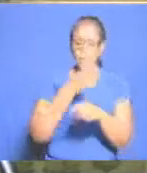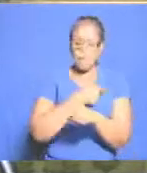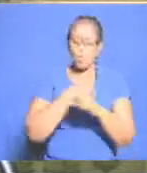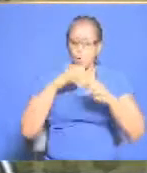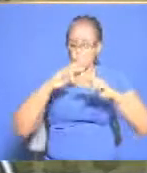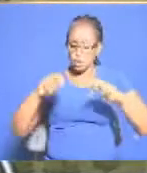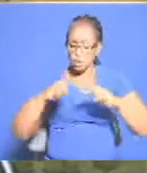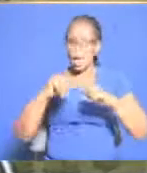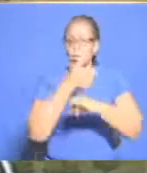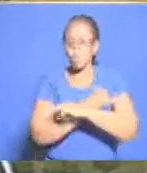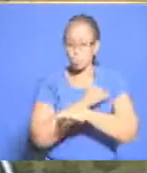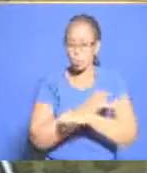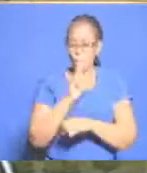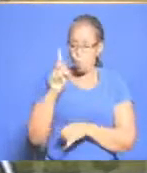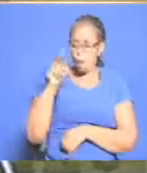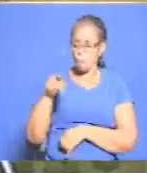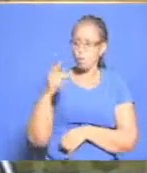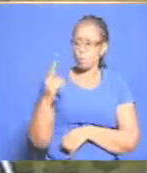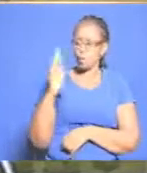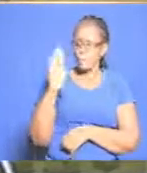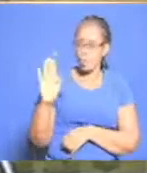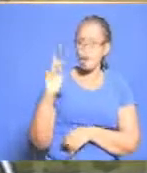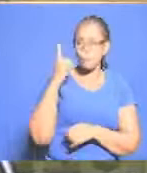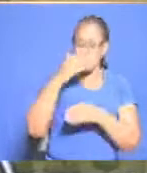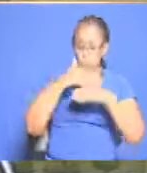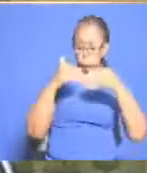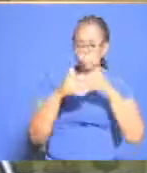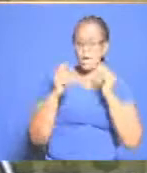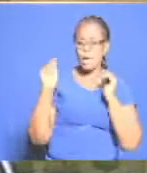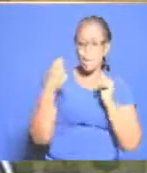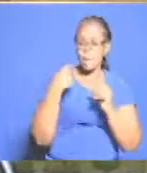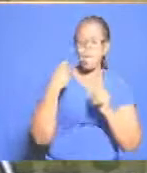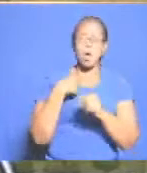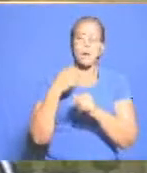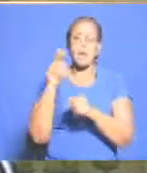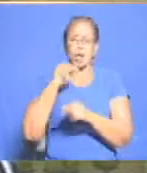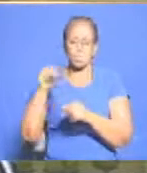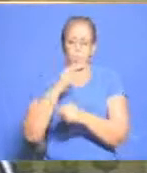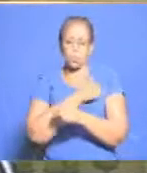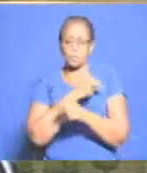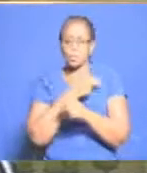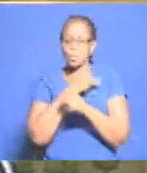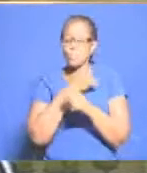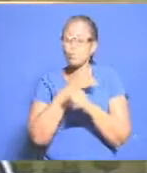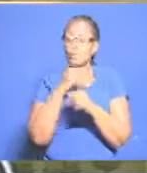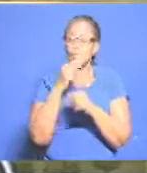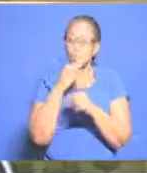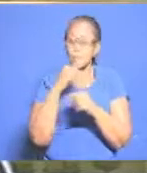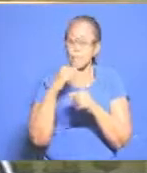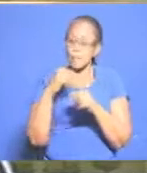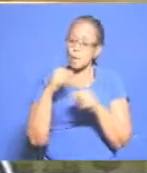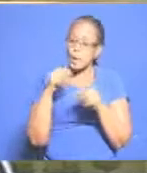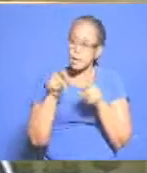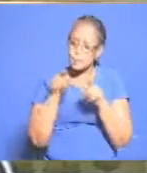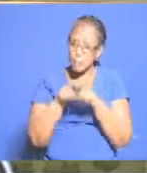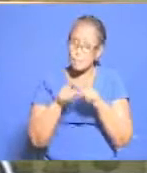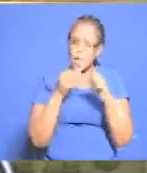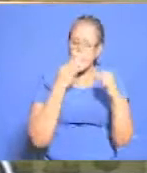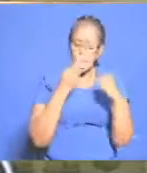potentially 1.2 billion for the construction of Kenya National Hospital vans and pediatric centers. Kenya shilling